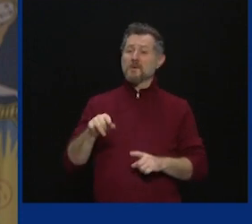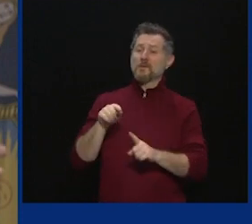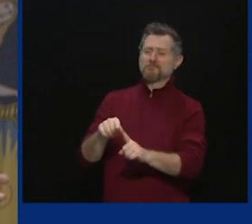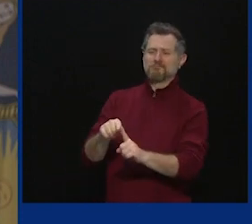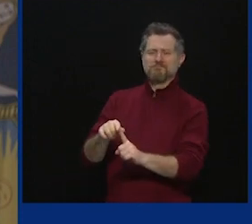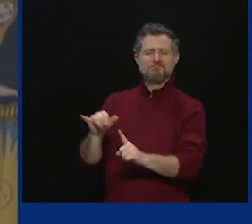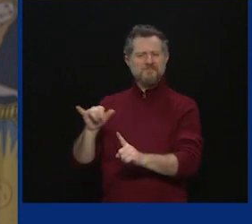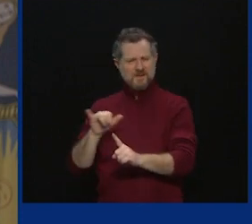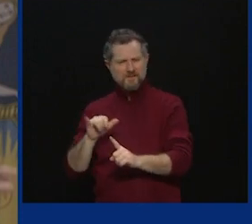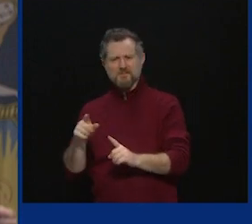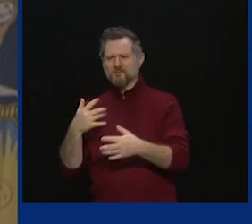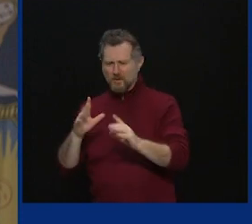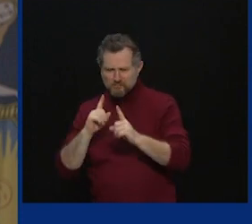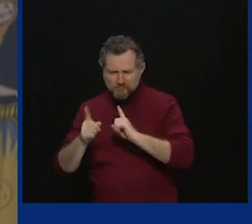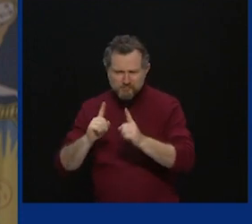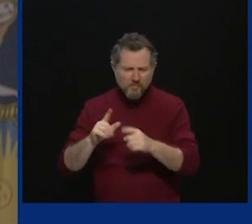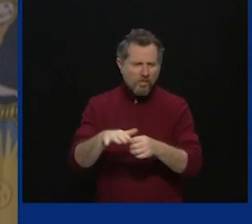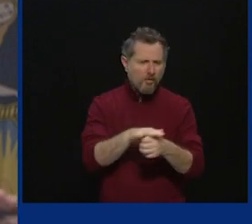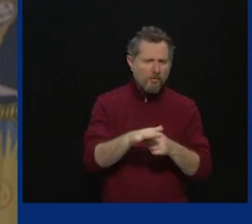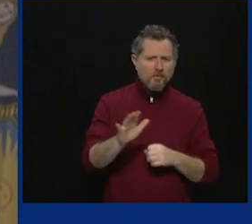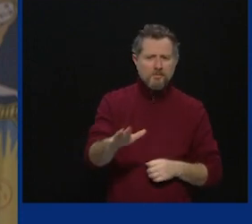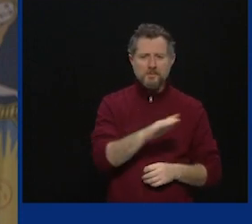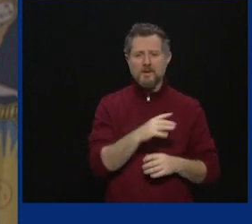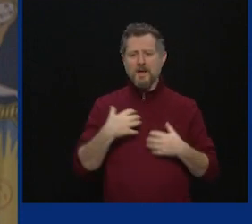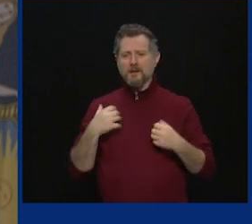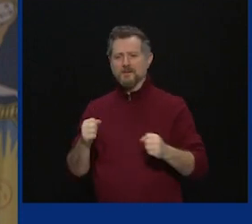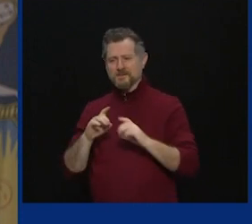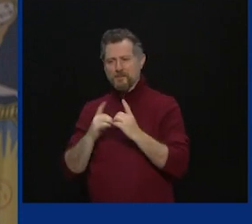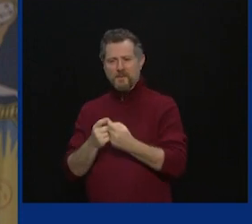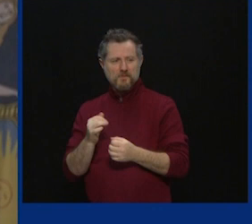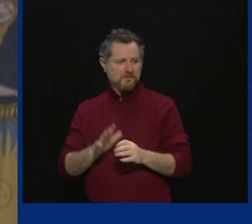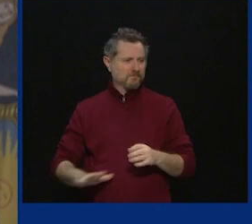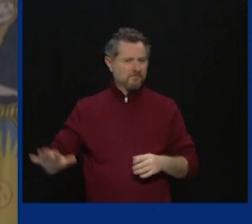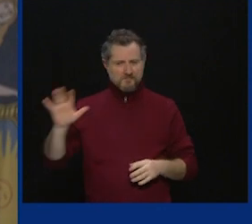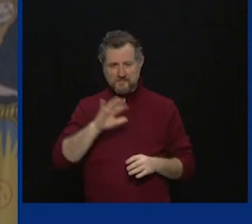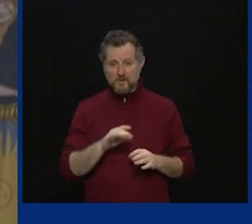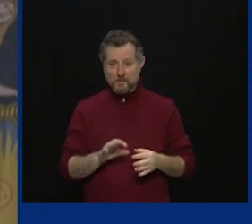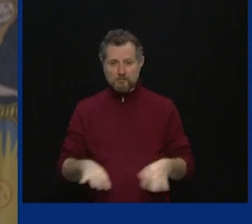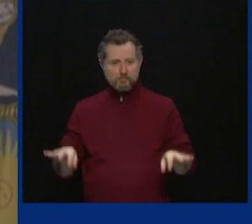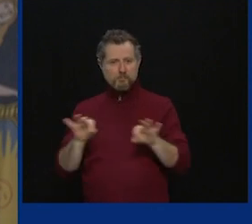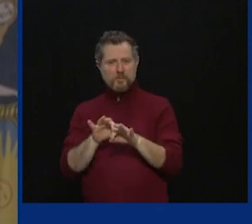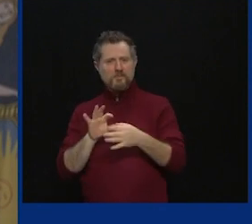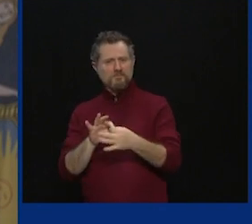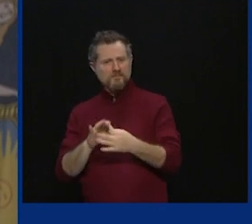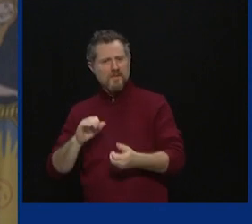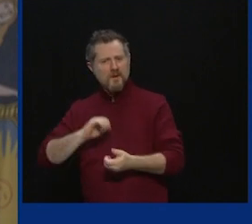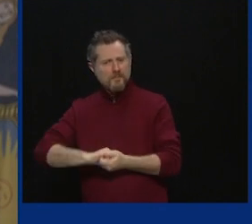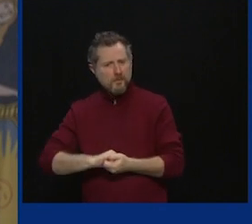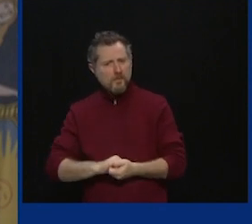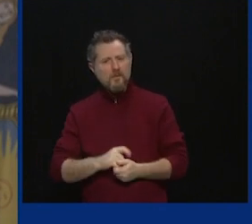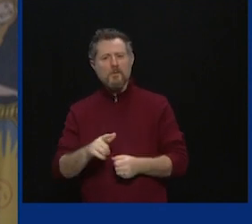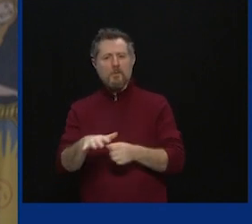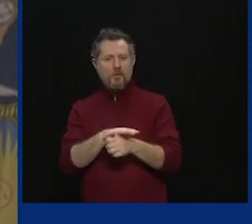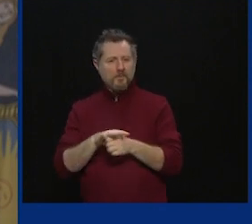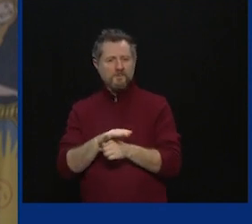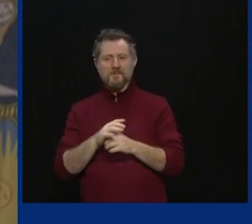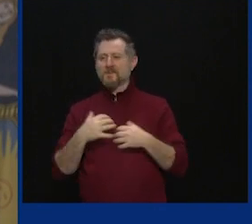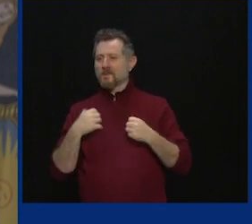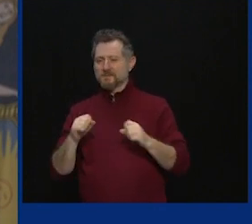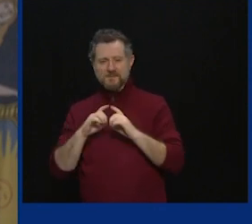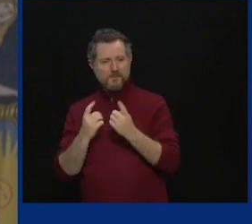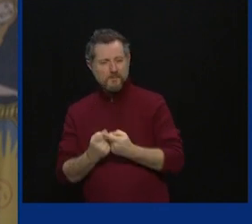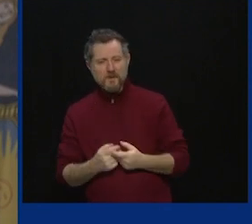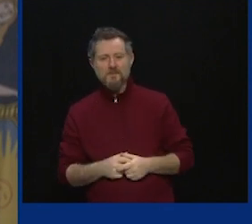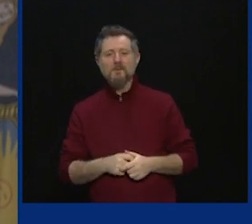local health departments around the state. An important ally of ours are the local health departments who are not engaged to the level they should have been the